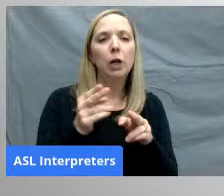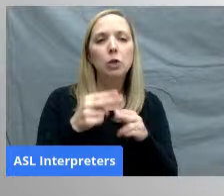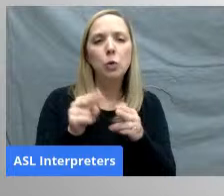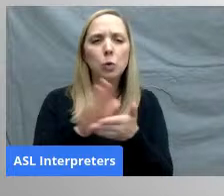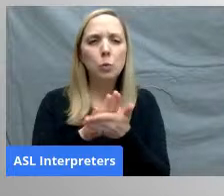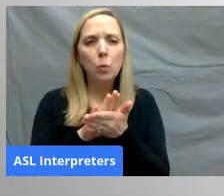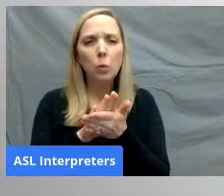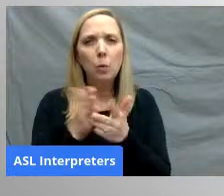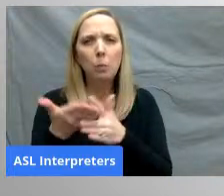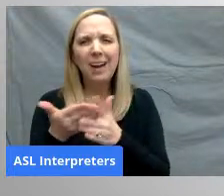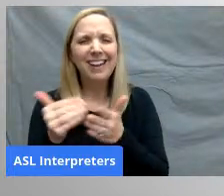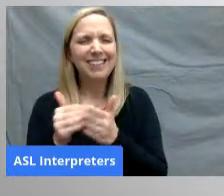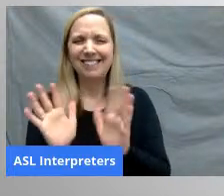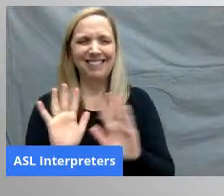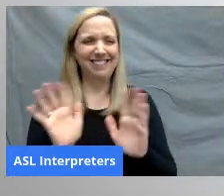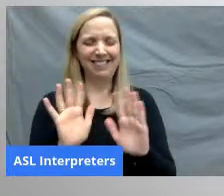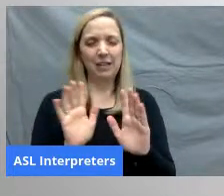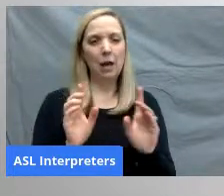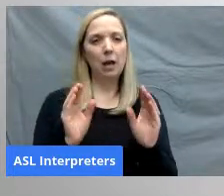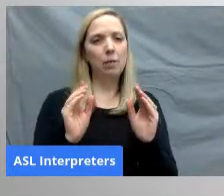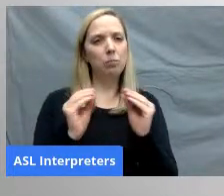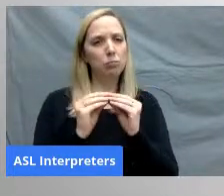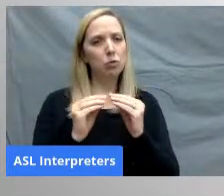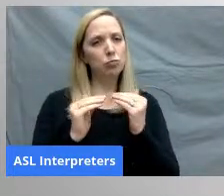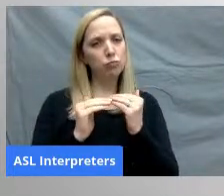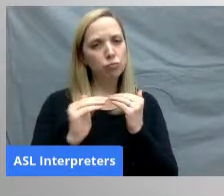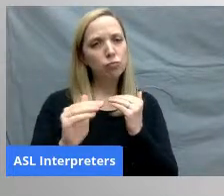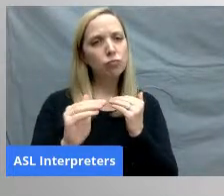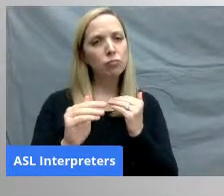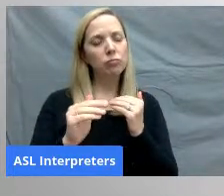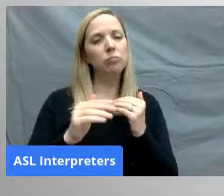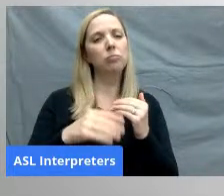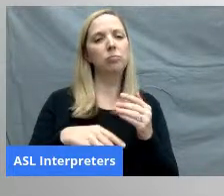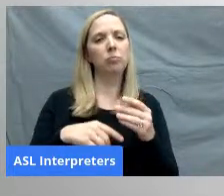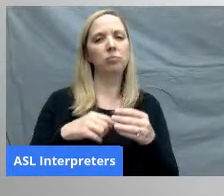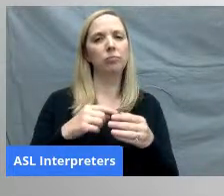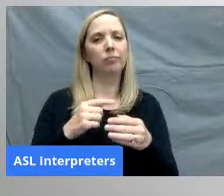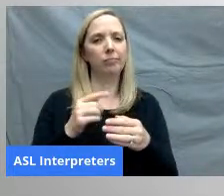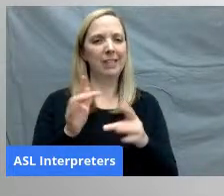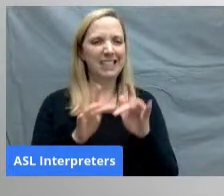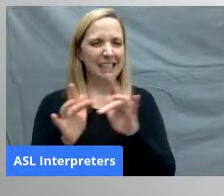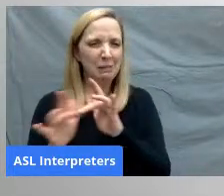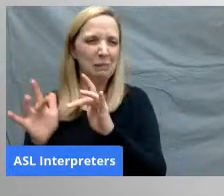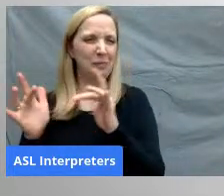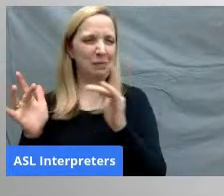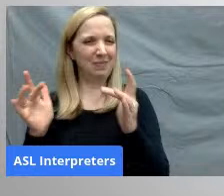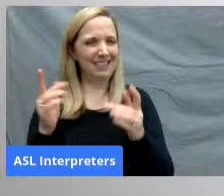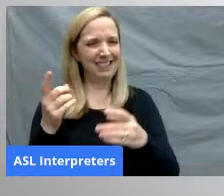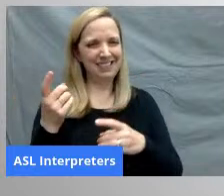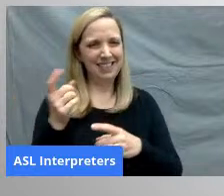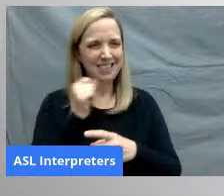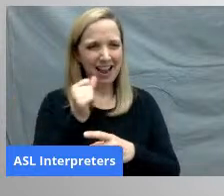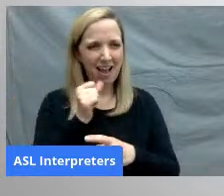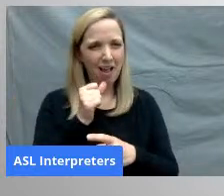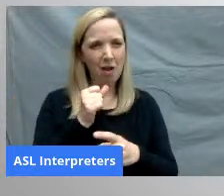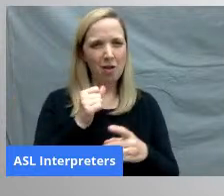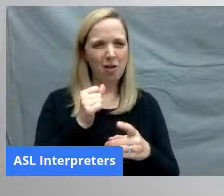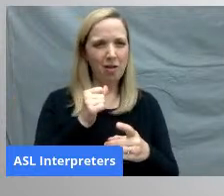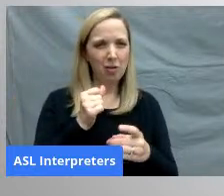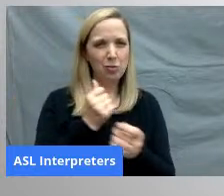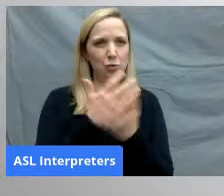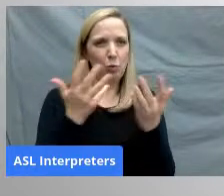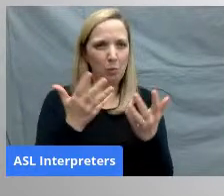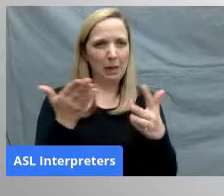bit more consistent in the breaks that we present for our students. There's also this idea that conference